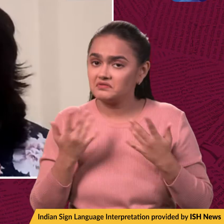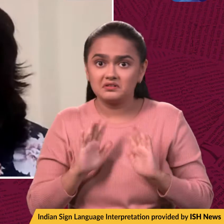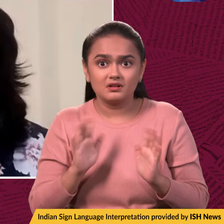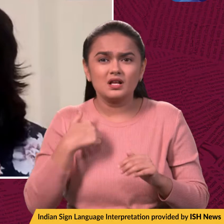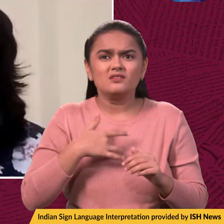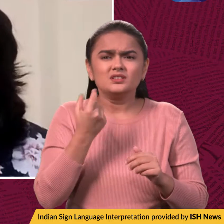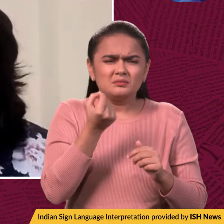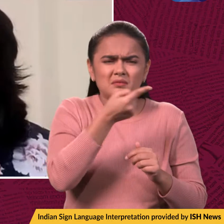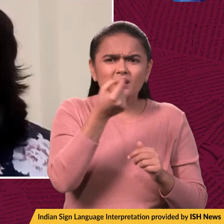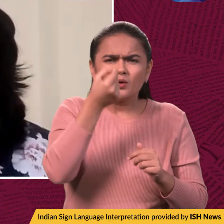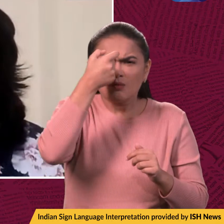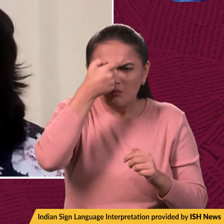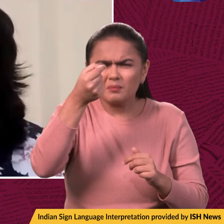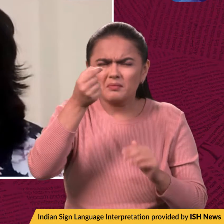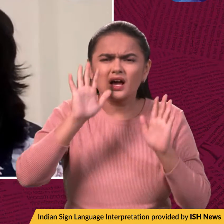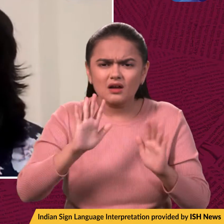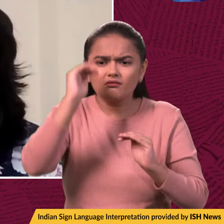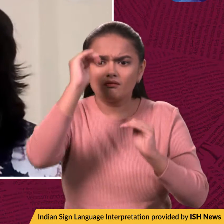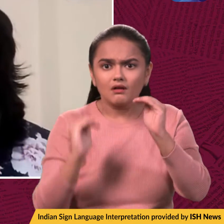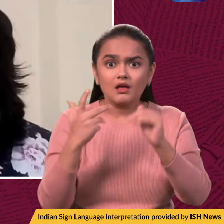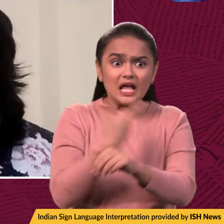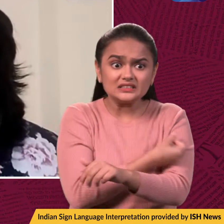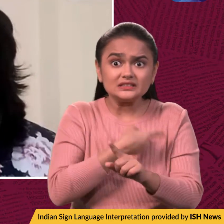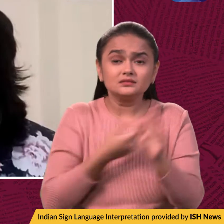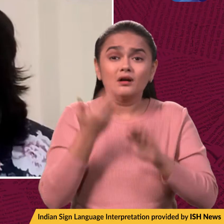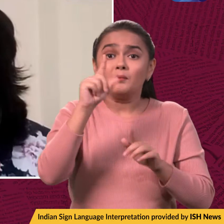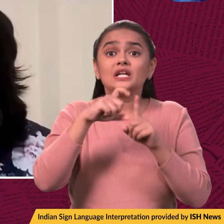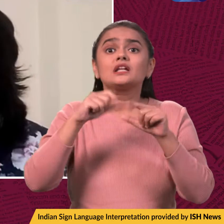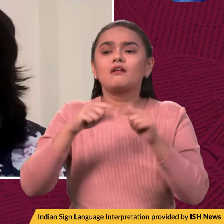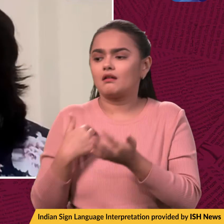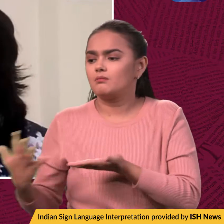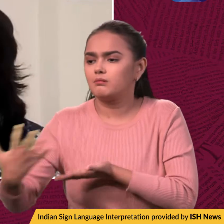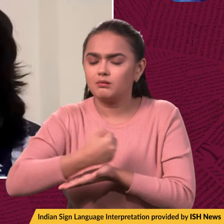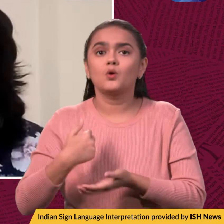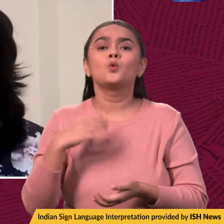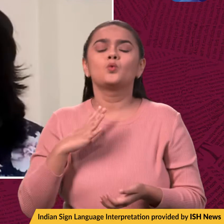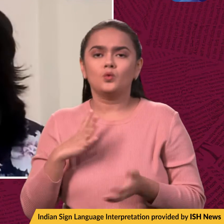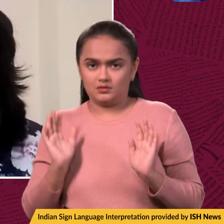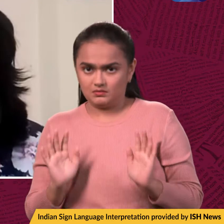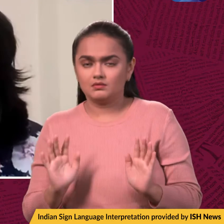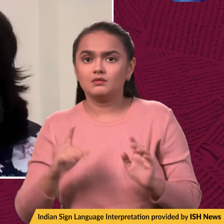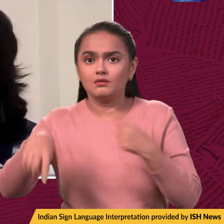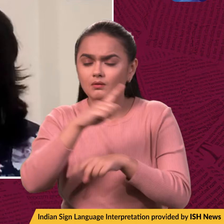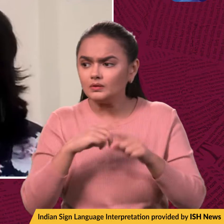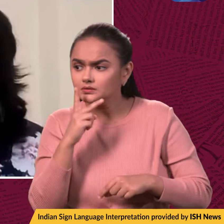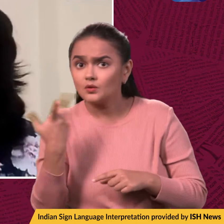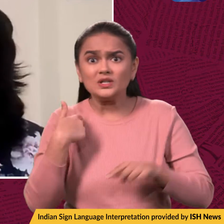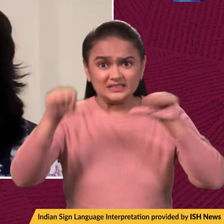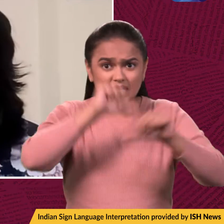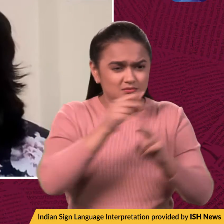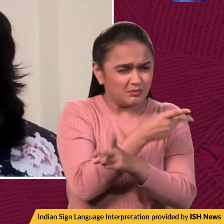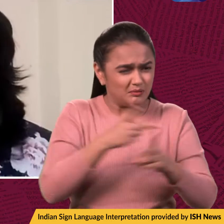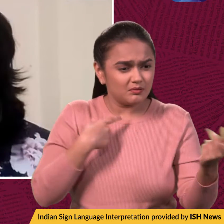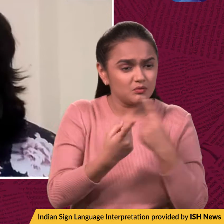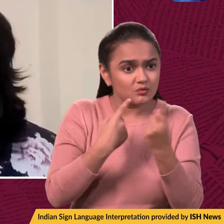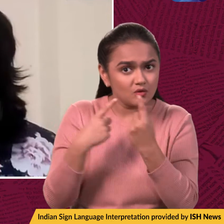material drop. I just don't know how much because we need to wait for the data. But all the scientists I've talked to are like, this